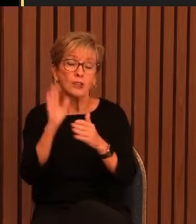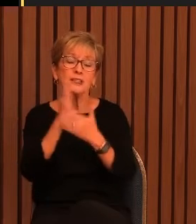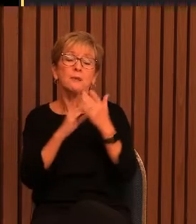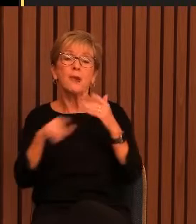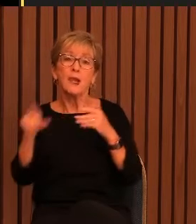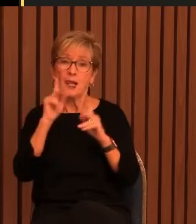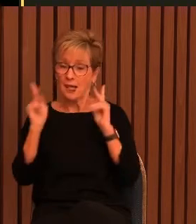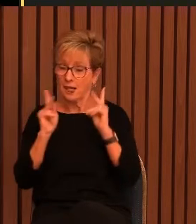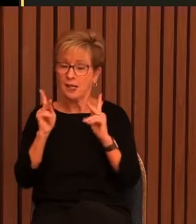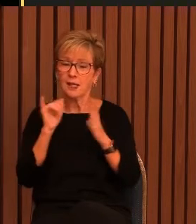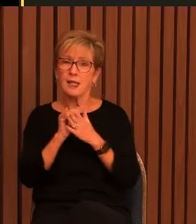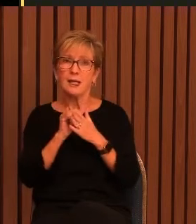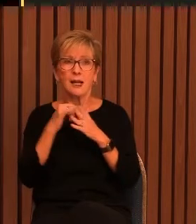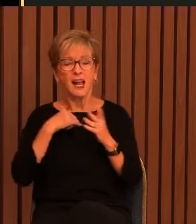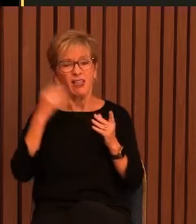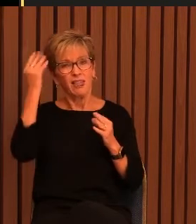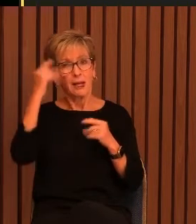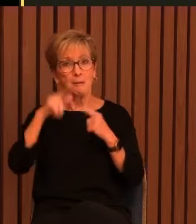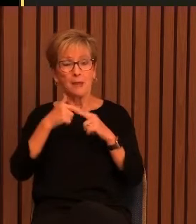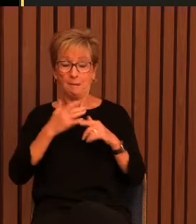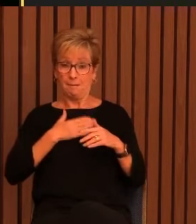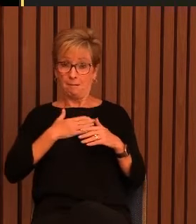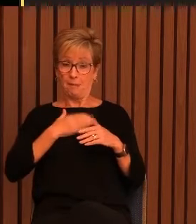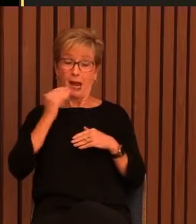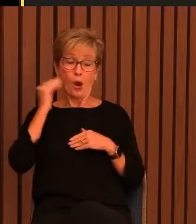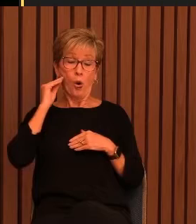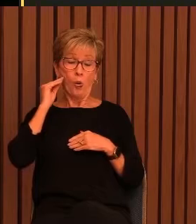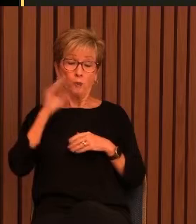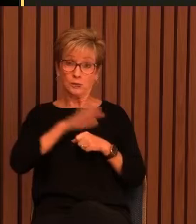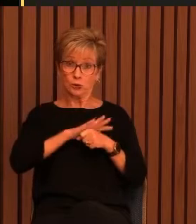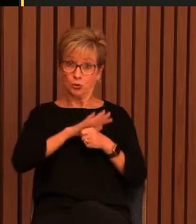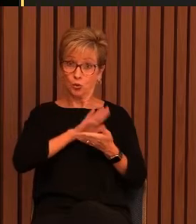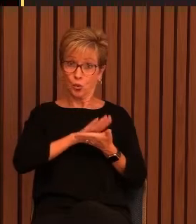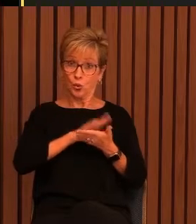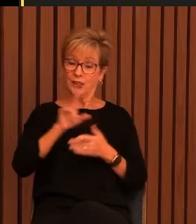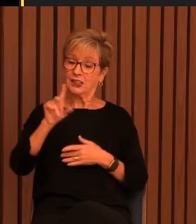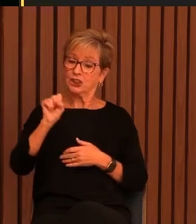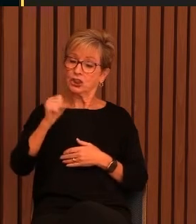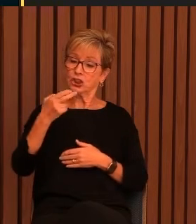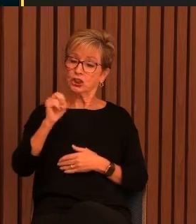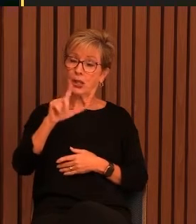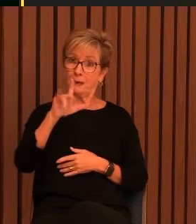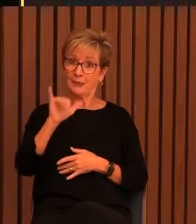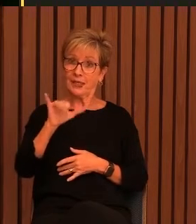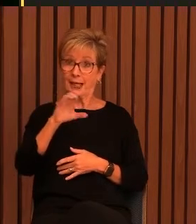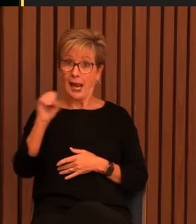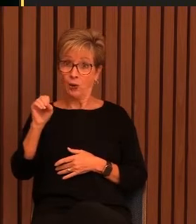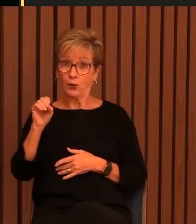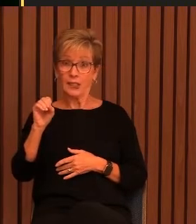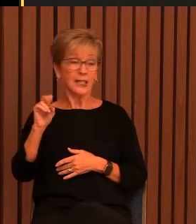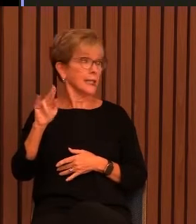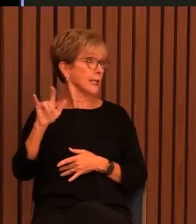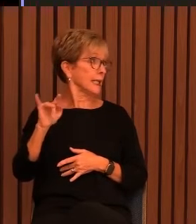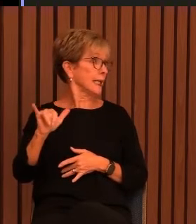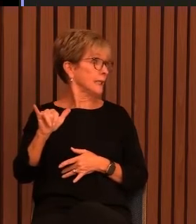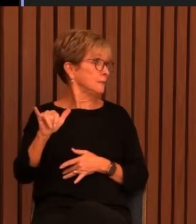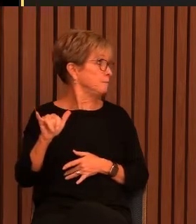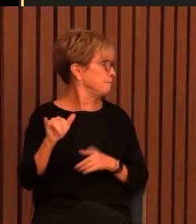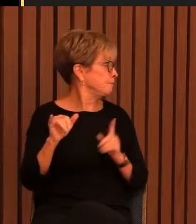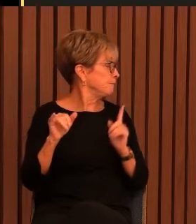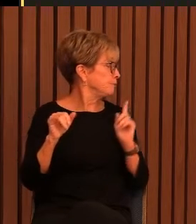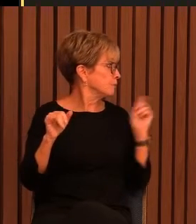folks that are, I think about my home district, Shelby County, is way down the path. They're actually. How long have